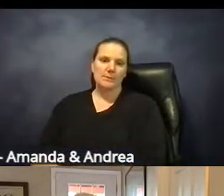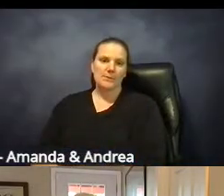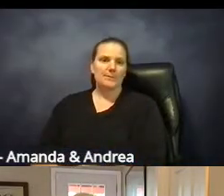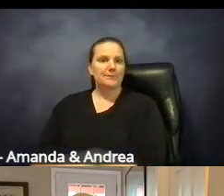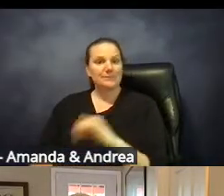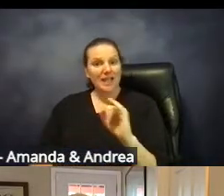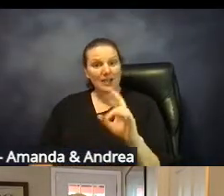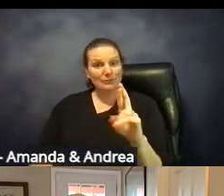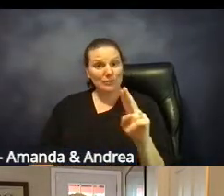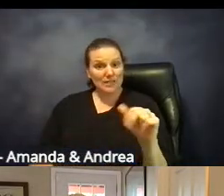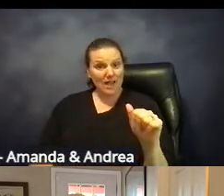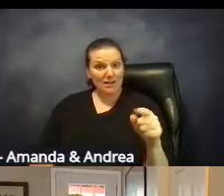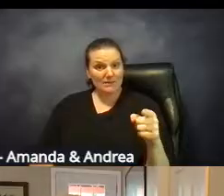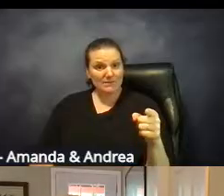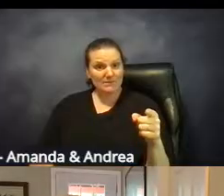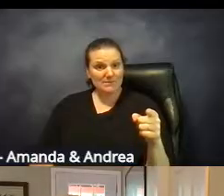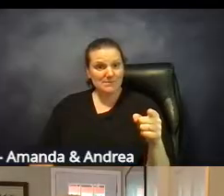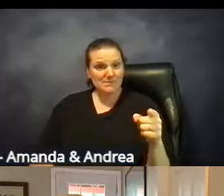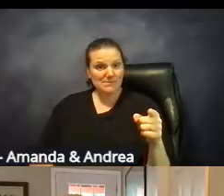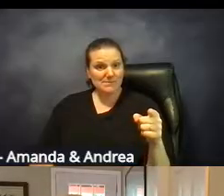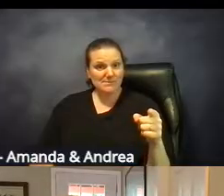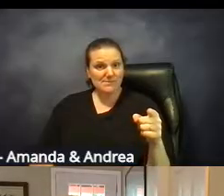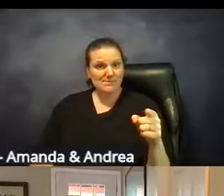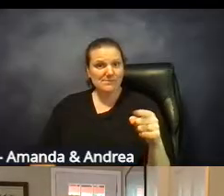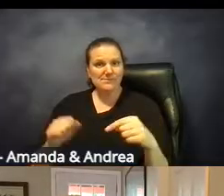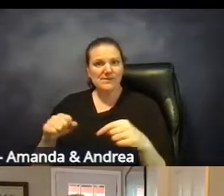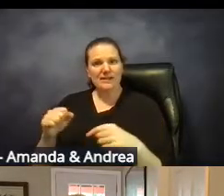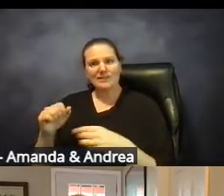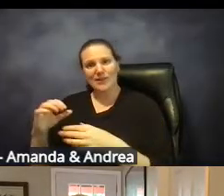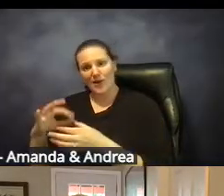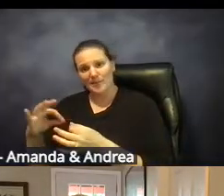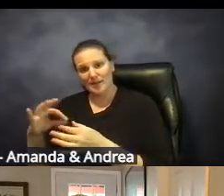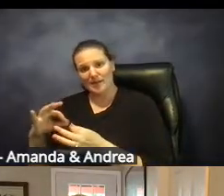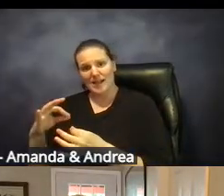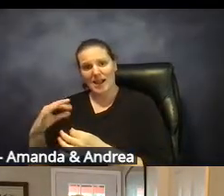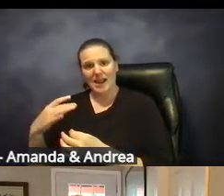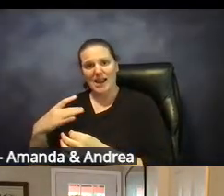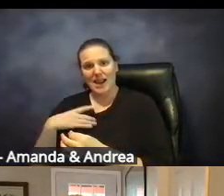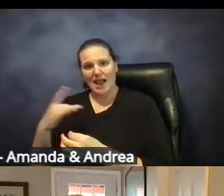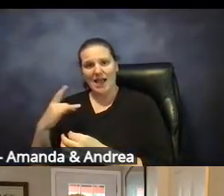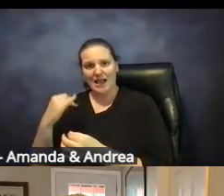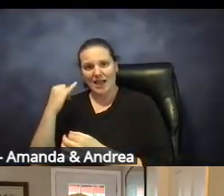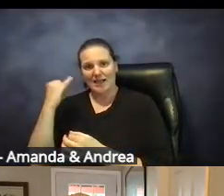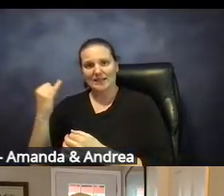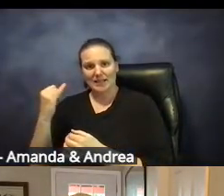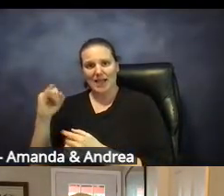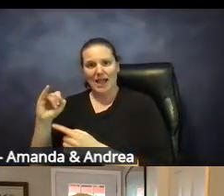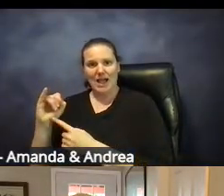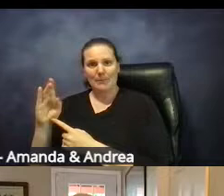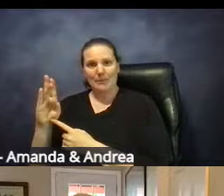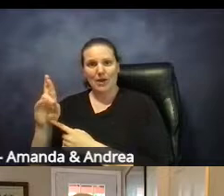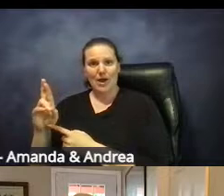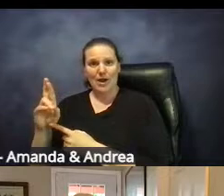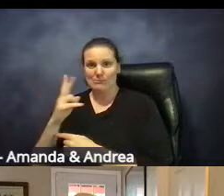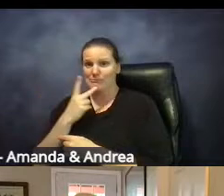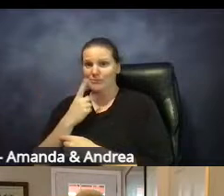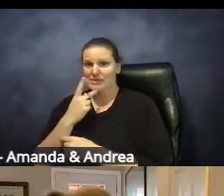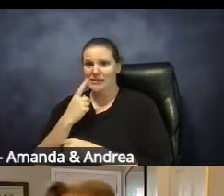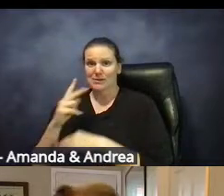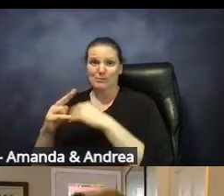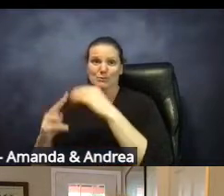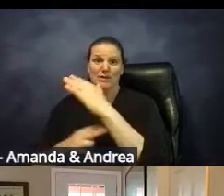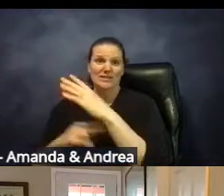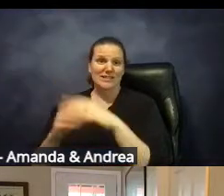Irina? Yeah, just side comment. I really like the idea to have the IBR being a pink bridge in the United